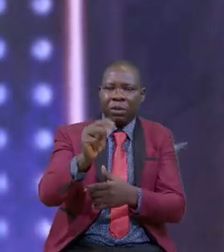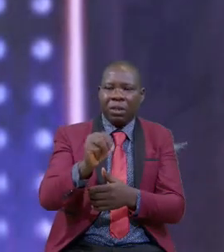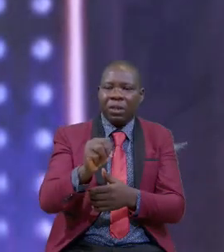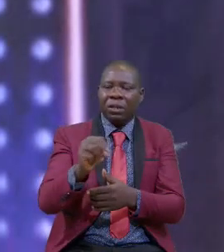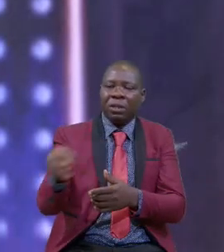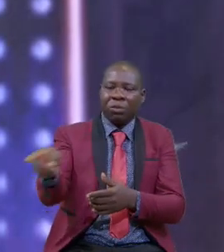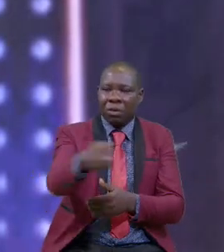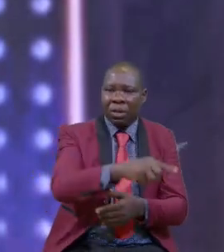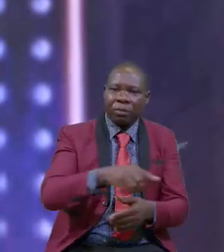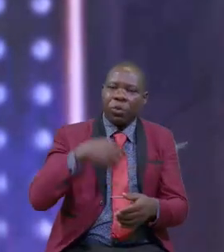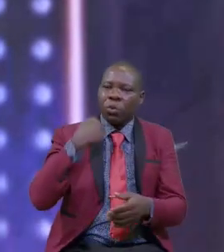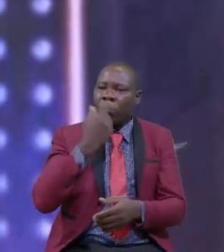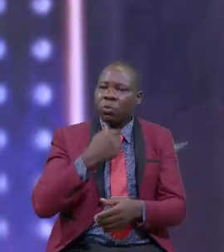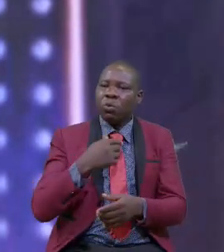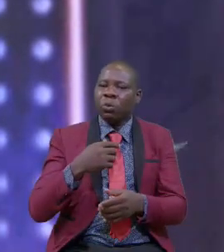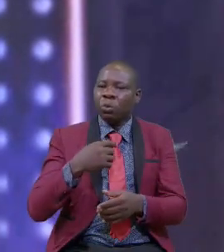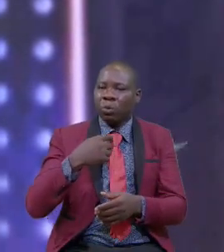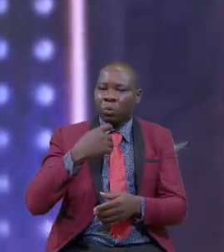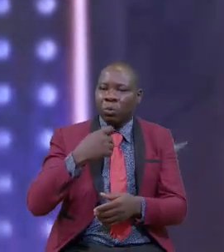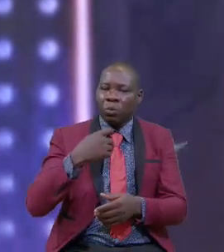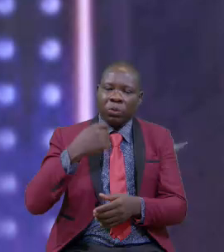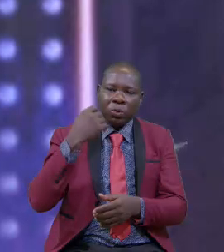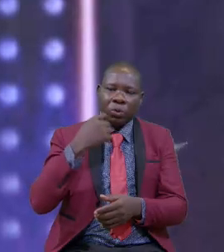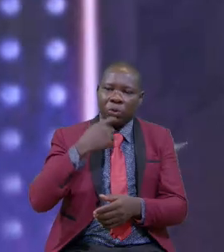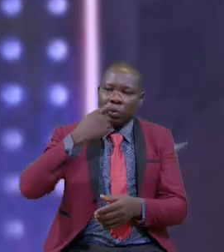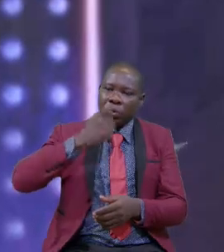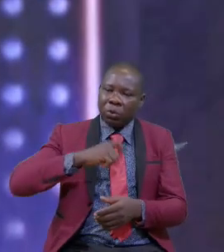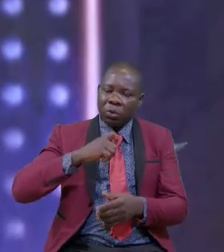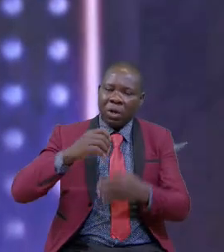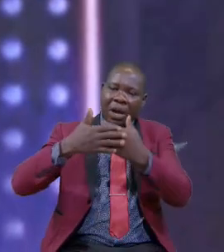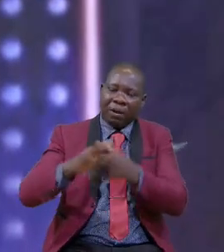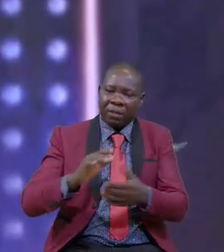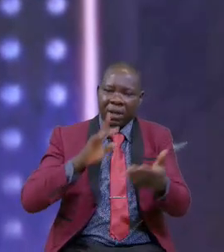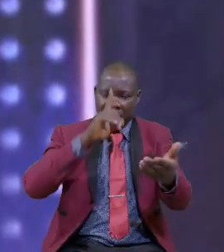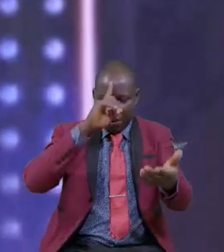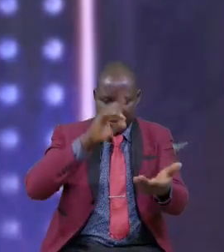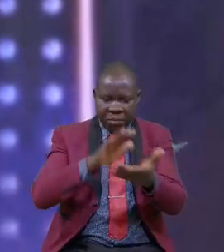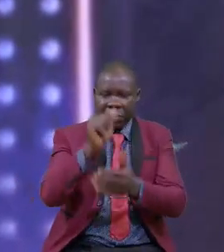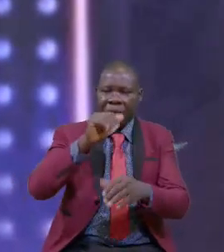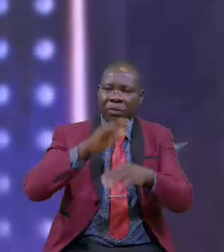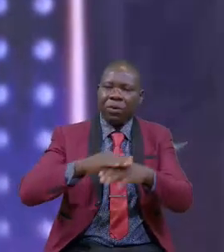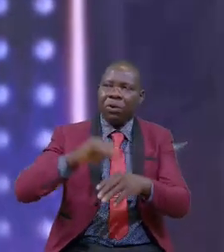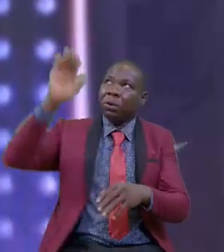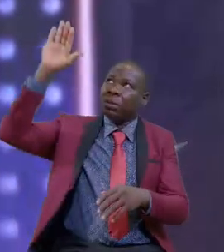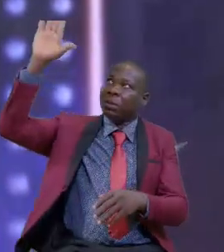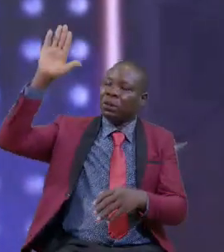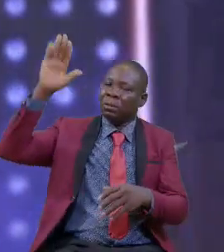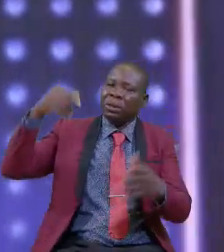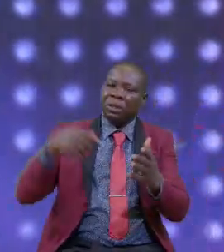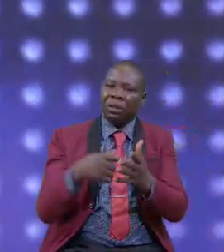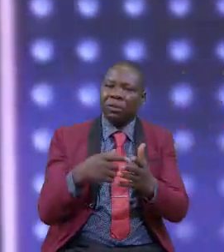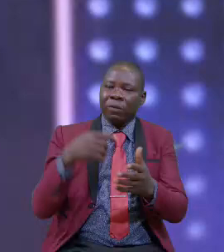hereafter believe on him to life everlasting.